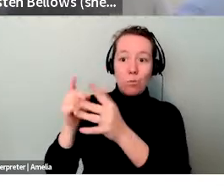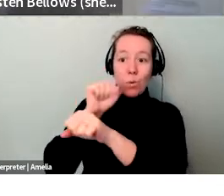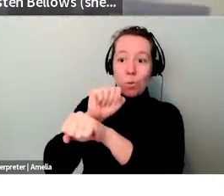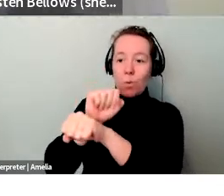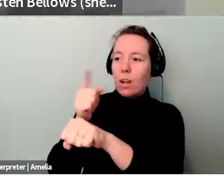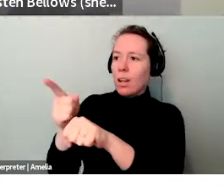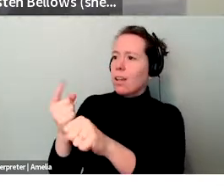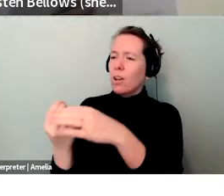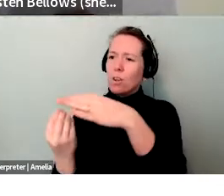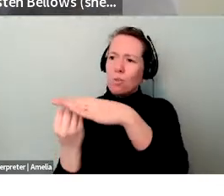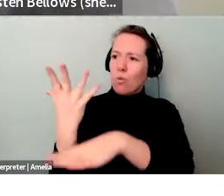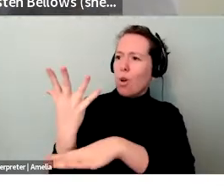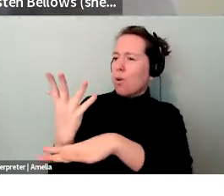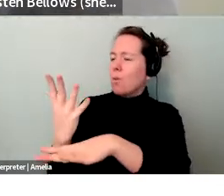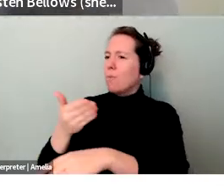Yep, that's great.